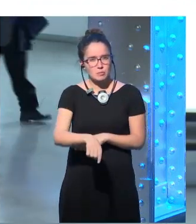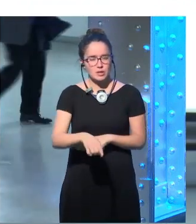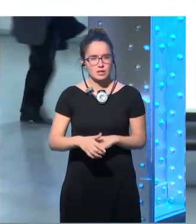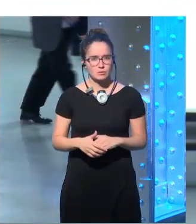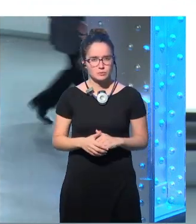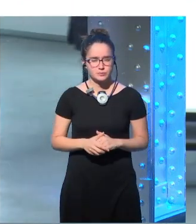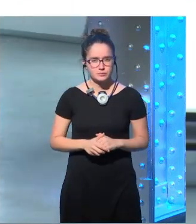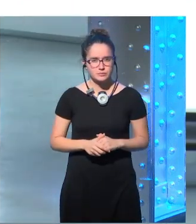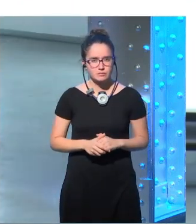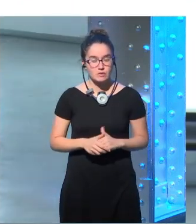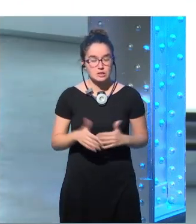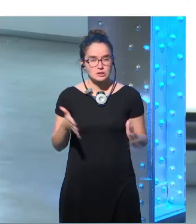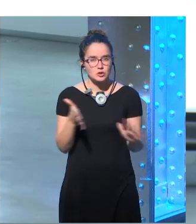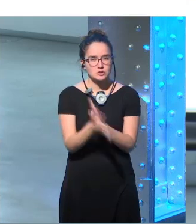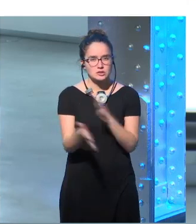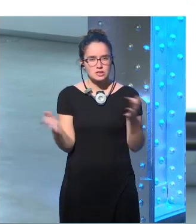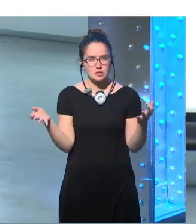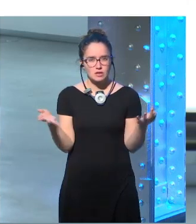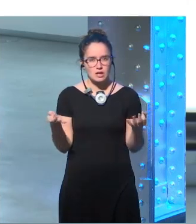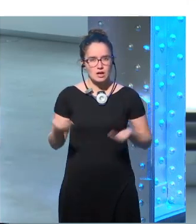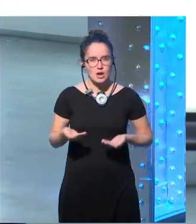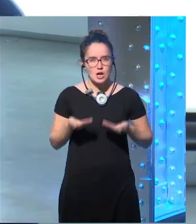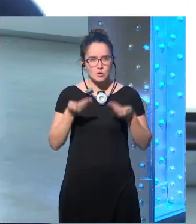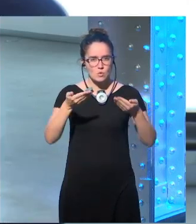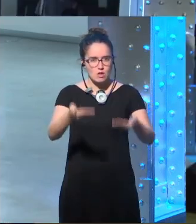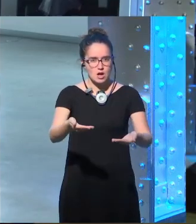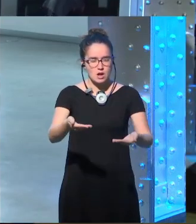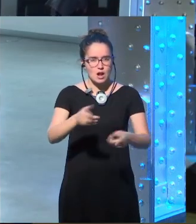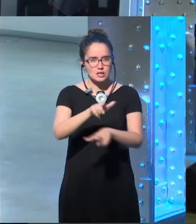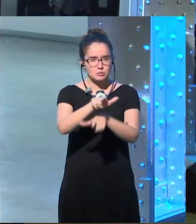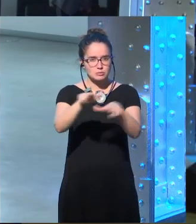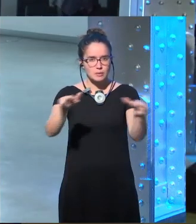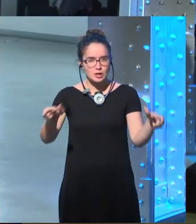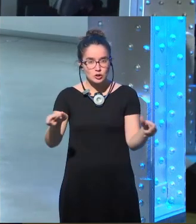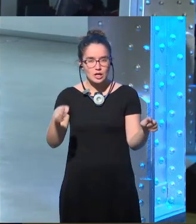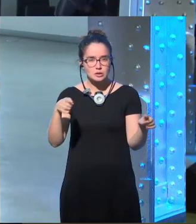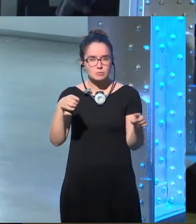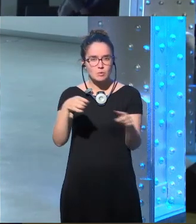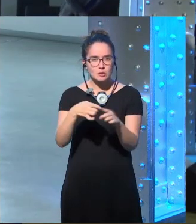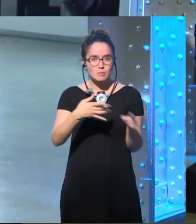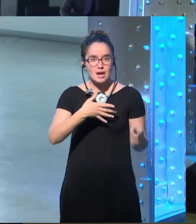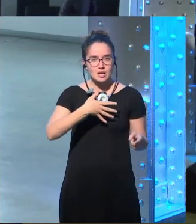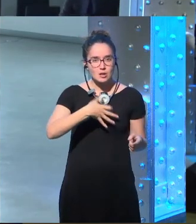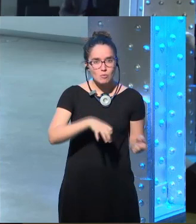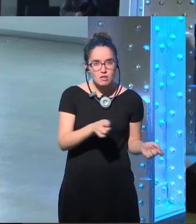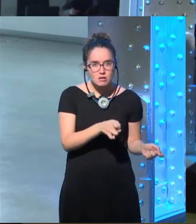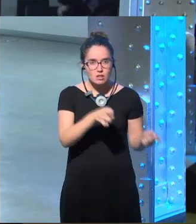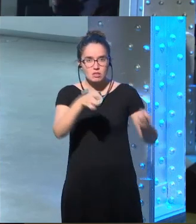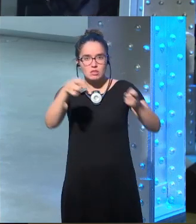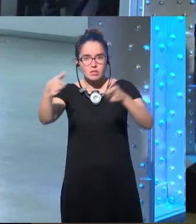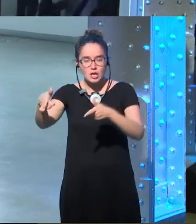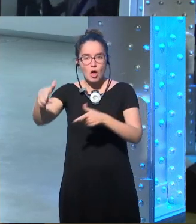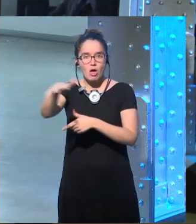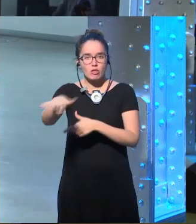don't necessarily have the financial means of moving to actually do so. And with